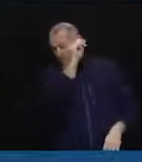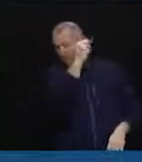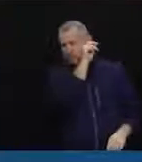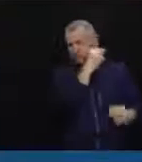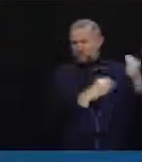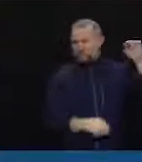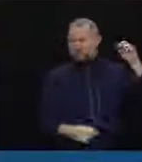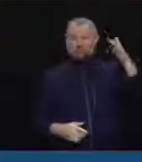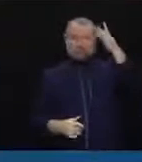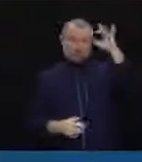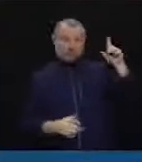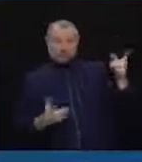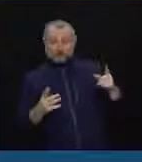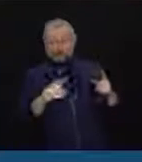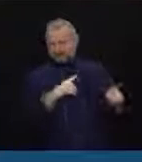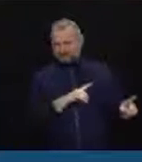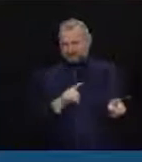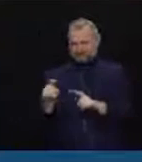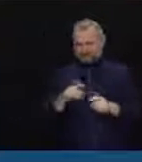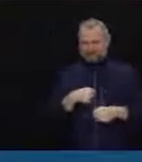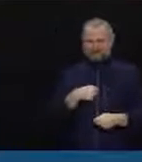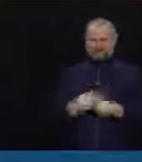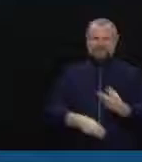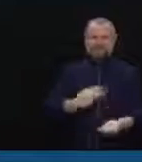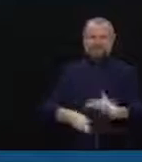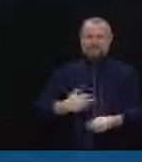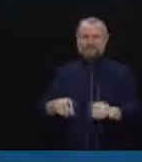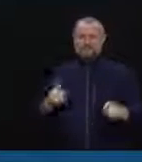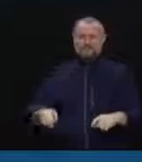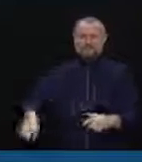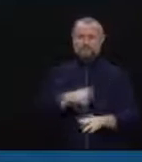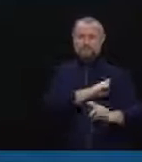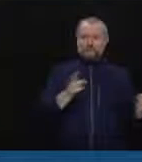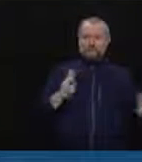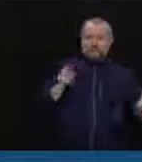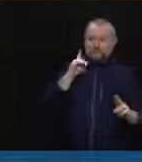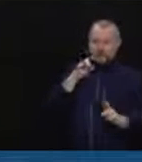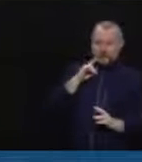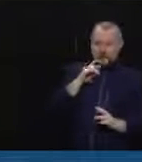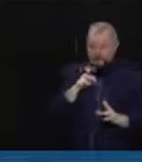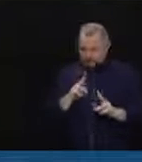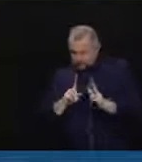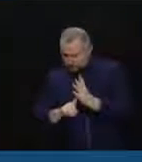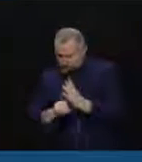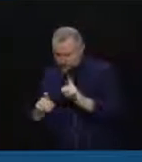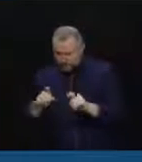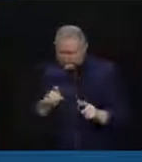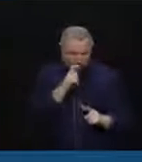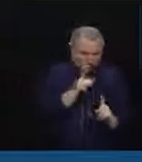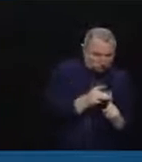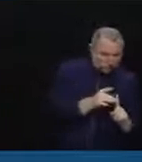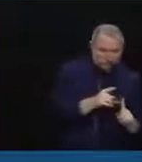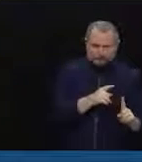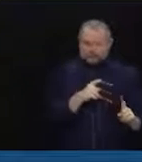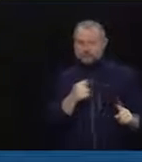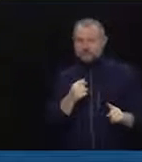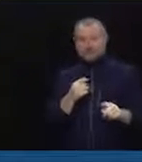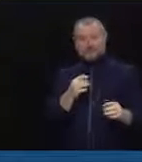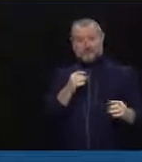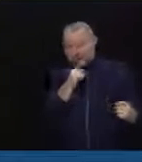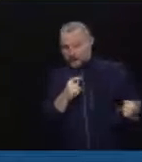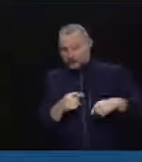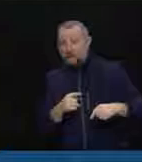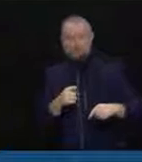out to everybody. We gave an opportunity for people to find out who may be positive before they came back from break. We've been using really